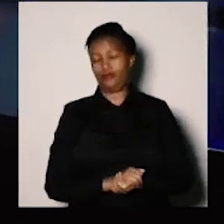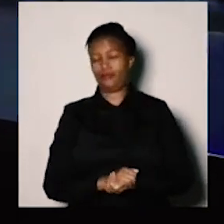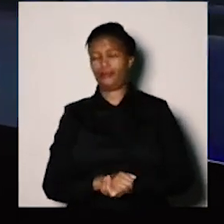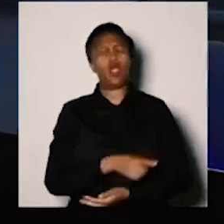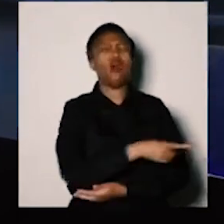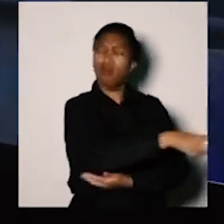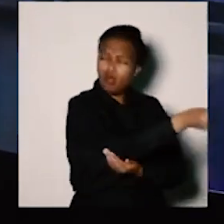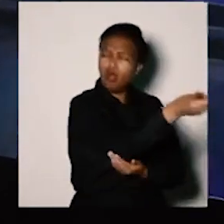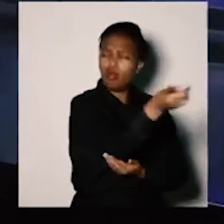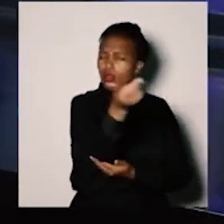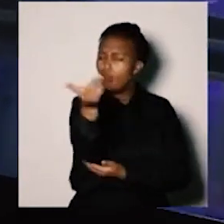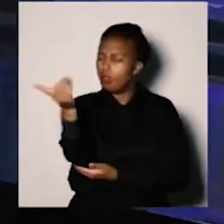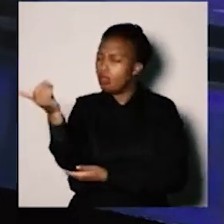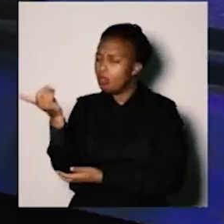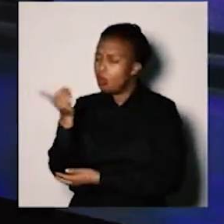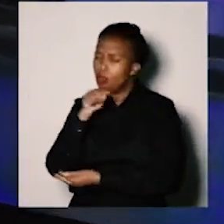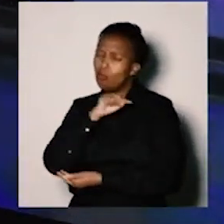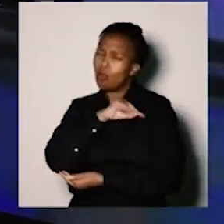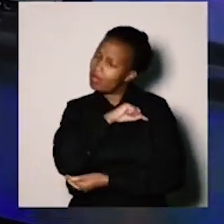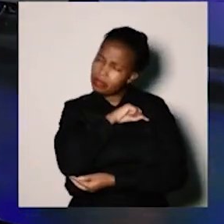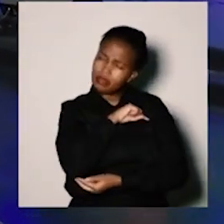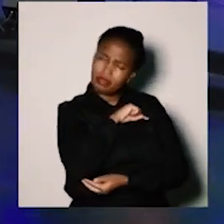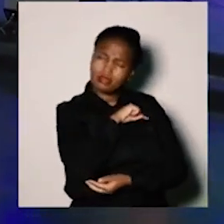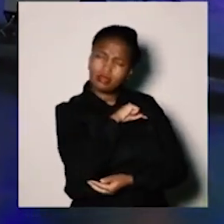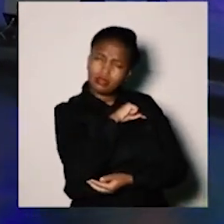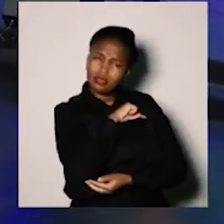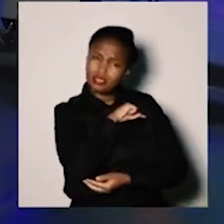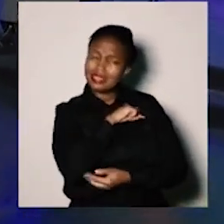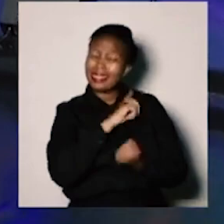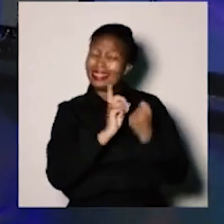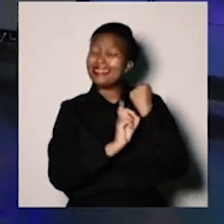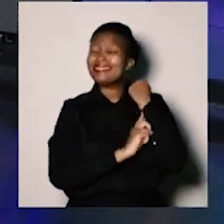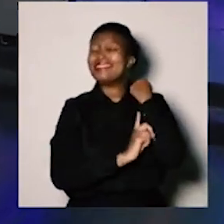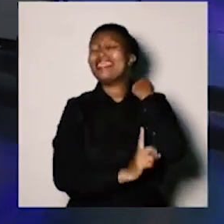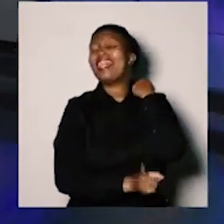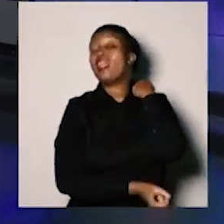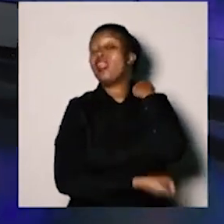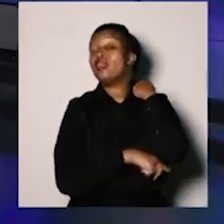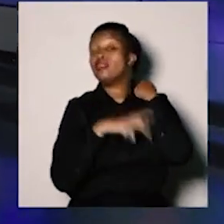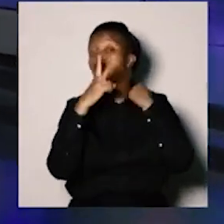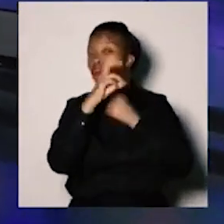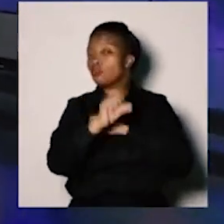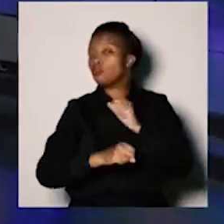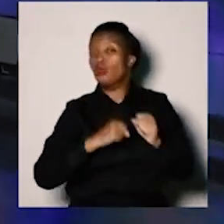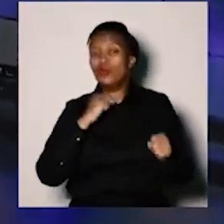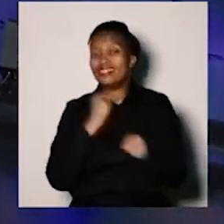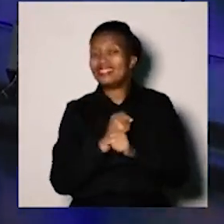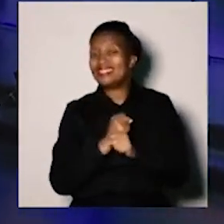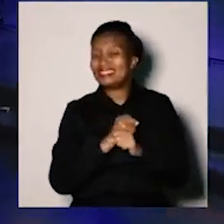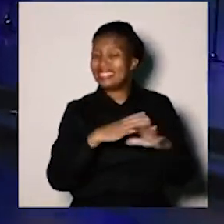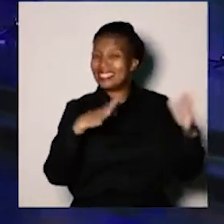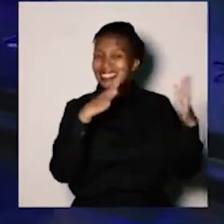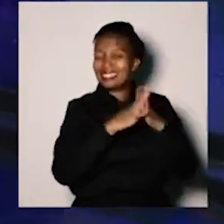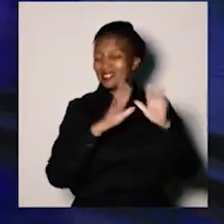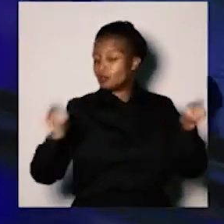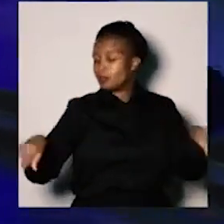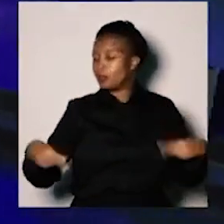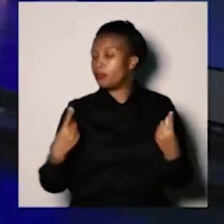All of them. Why, Bazalana? Because the last 2 years, the church has not been able to do what it should do.